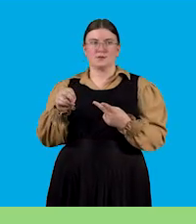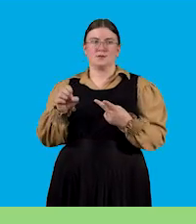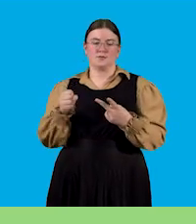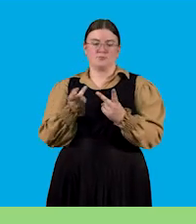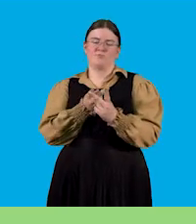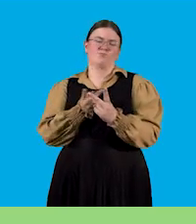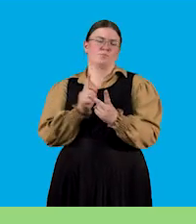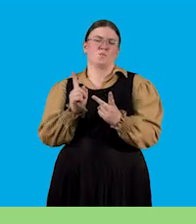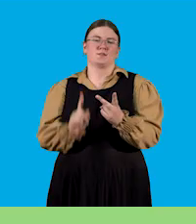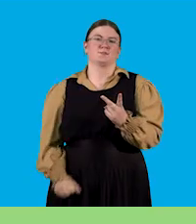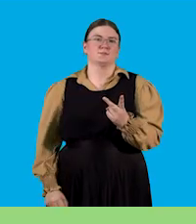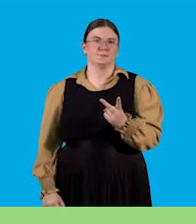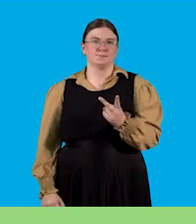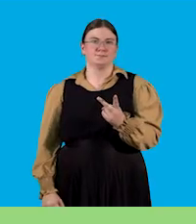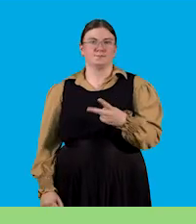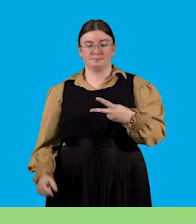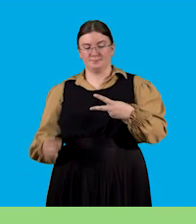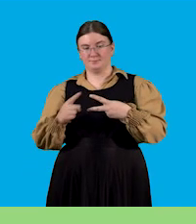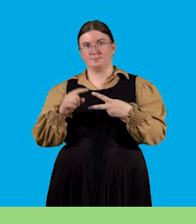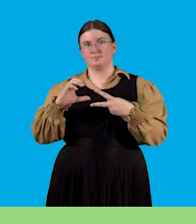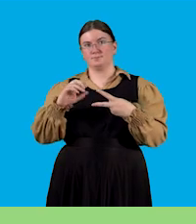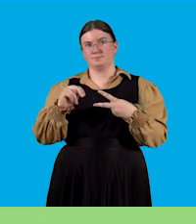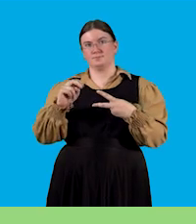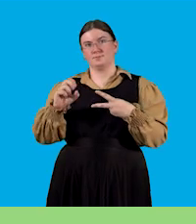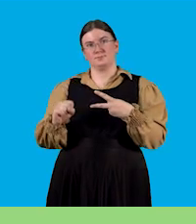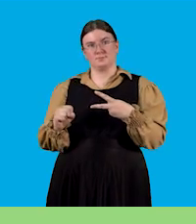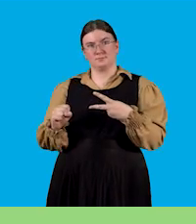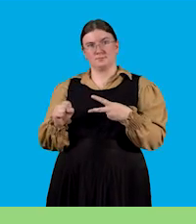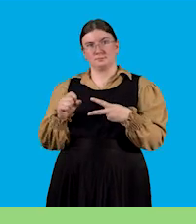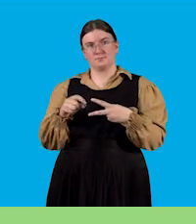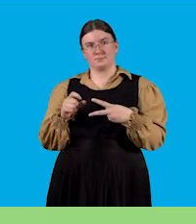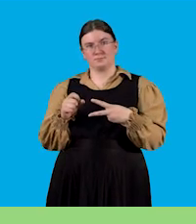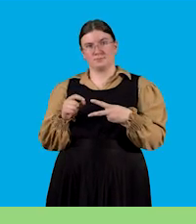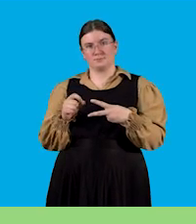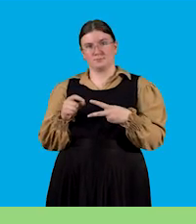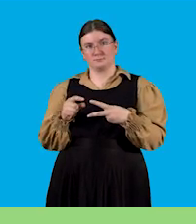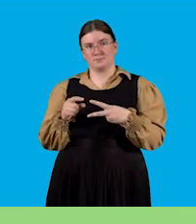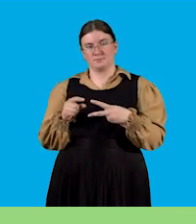nervous system. So the central nervous system can be described as,